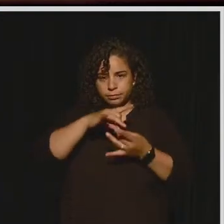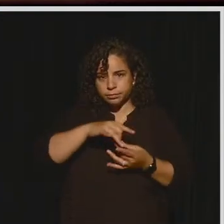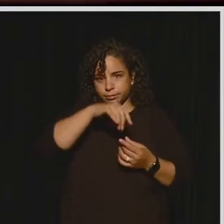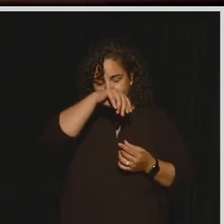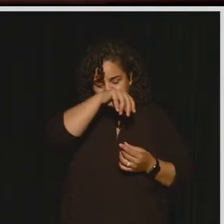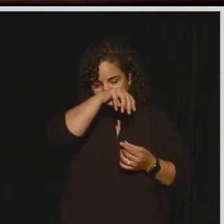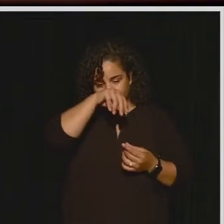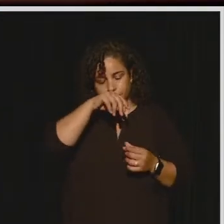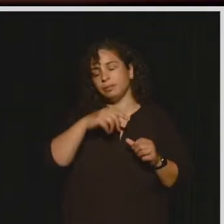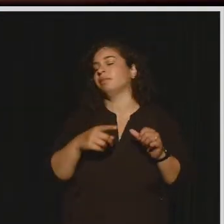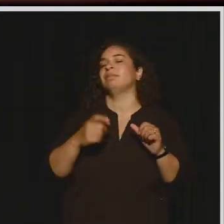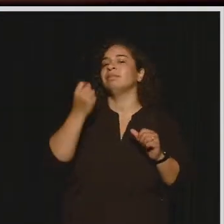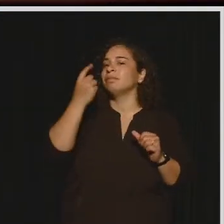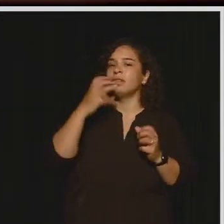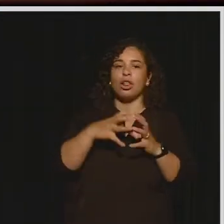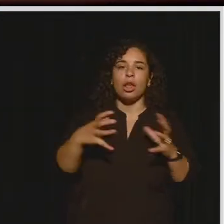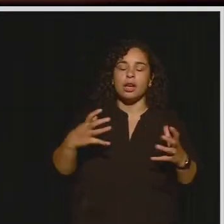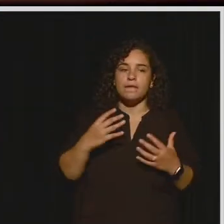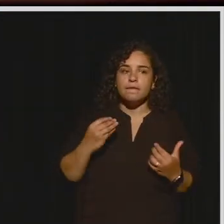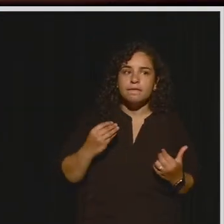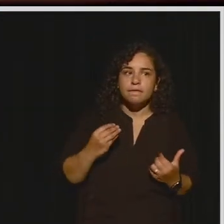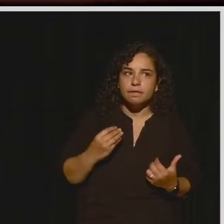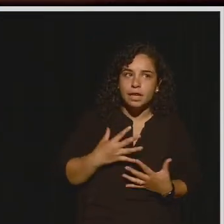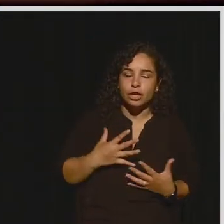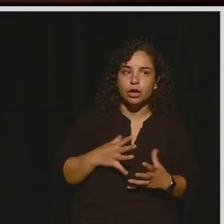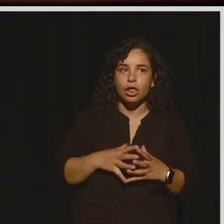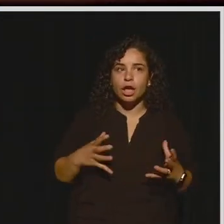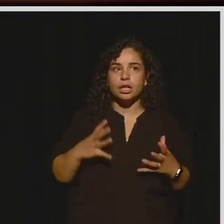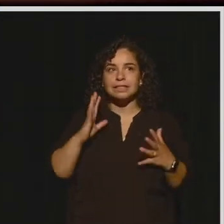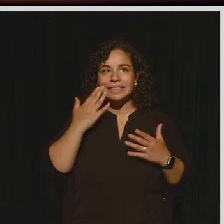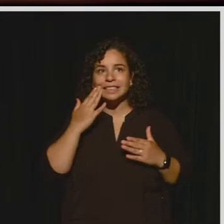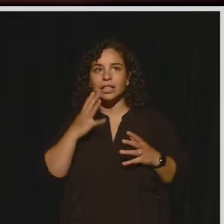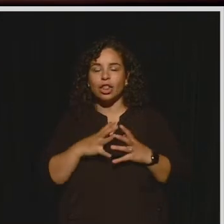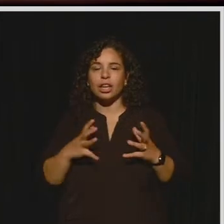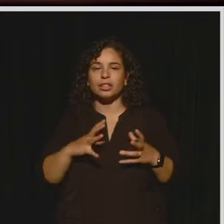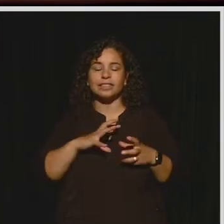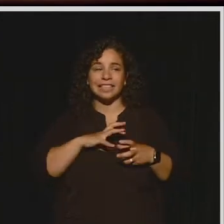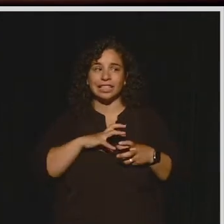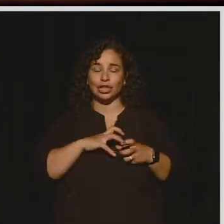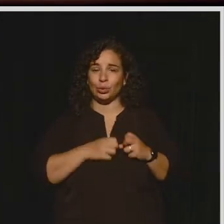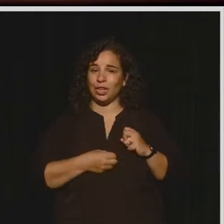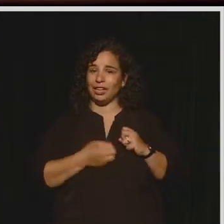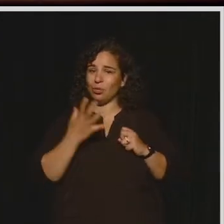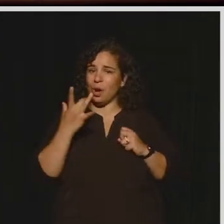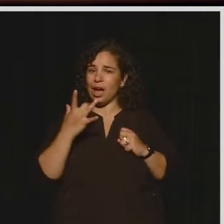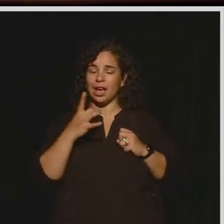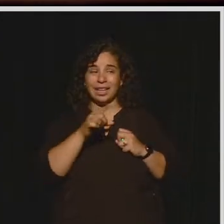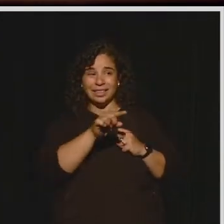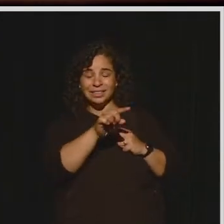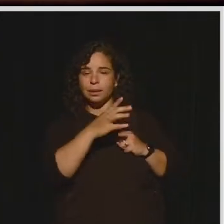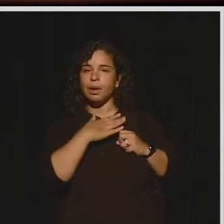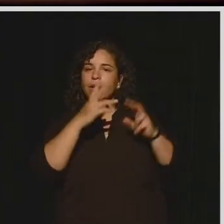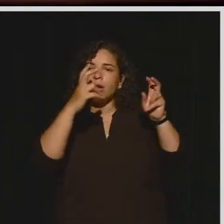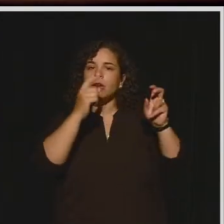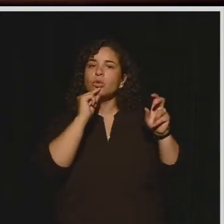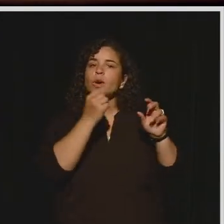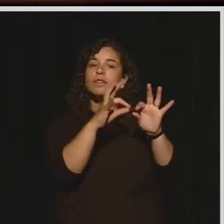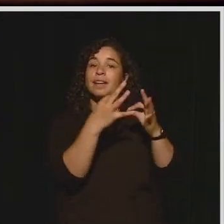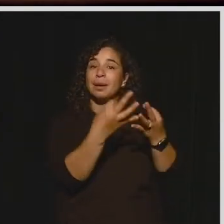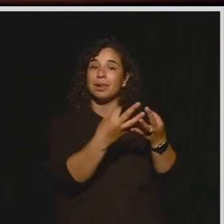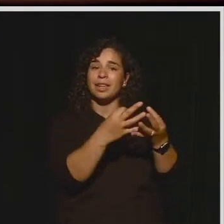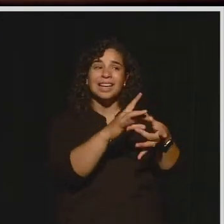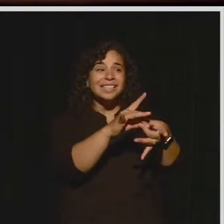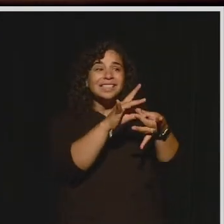anxiety, and mourning and grief, because the queer family that I thought was